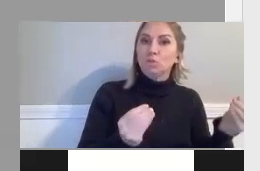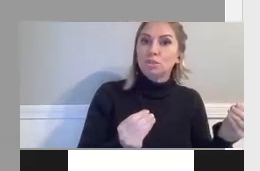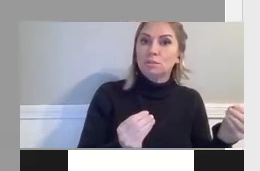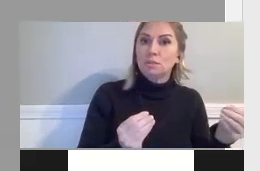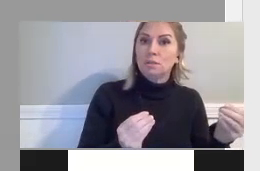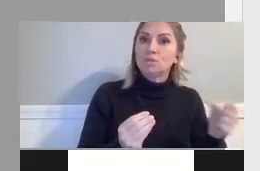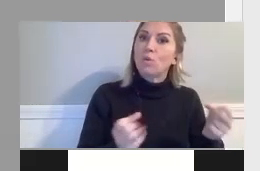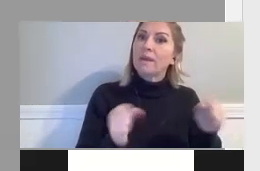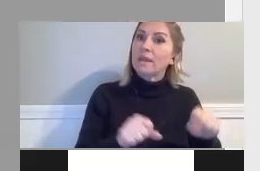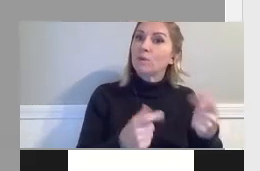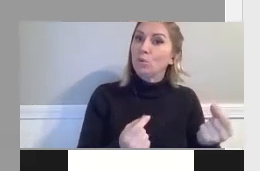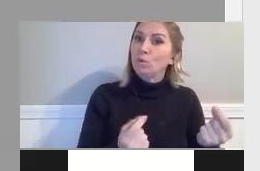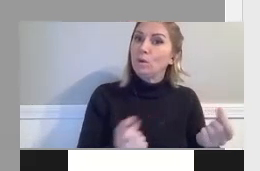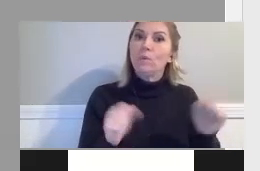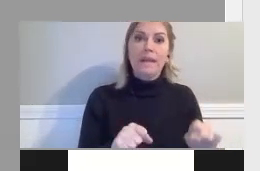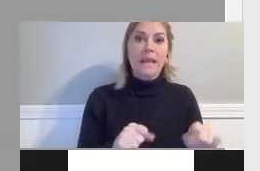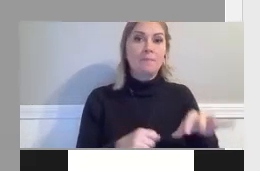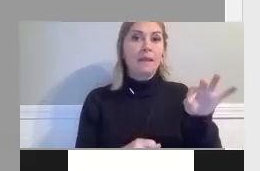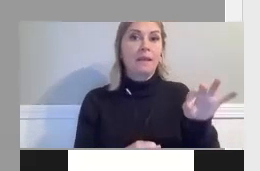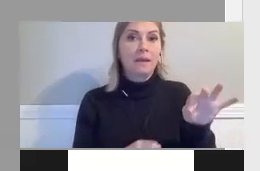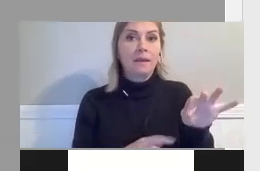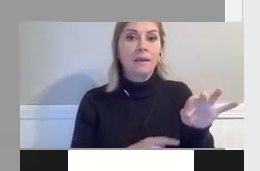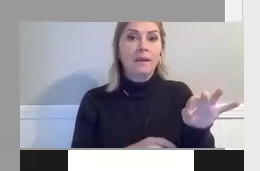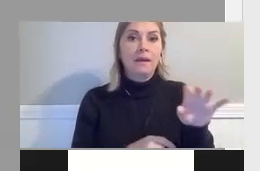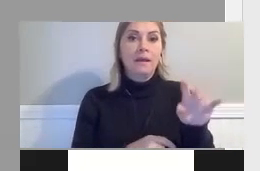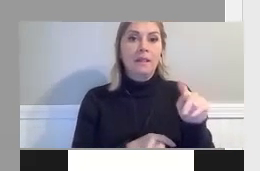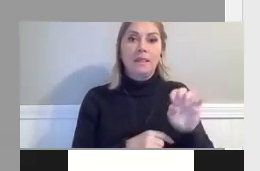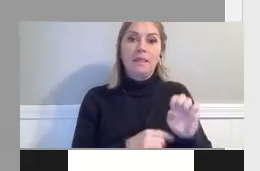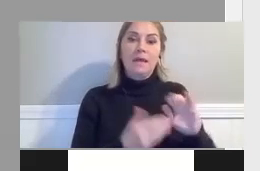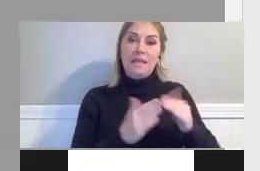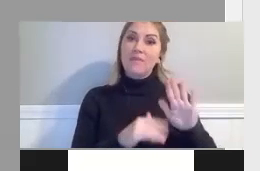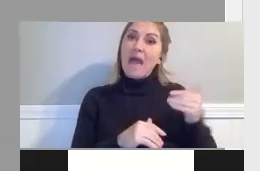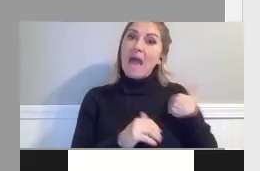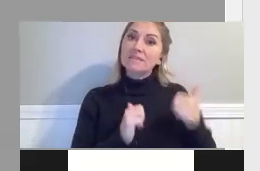can we do? We can pick the town that has the